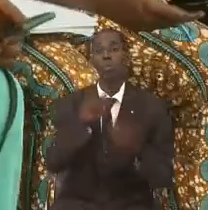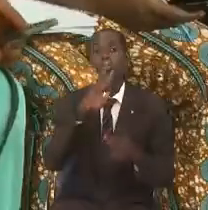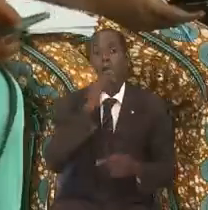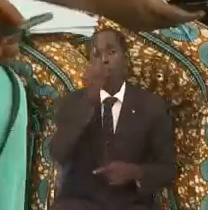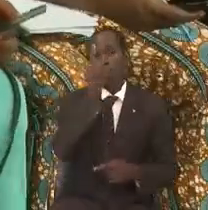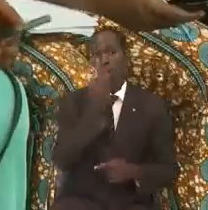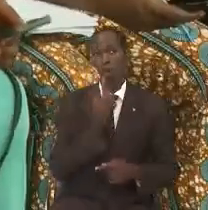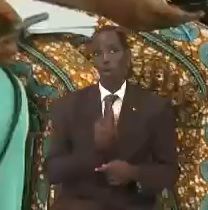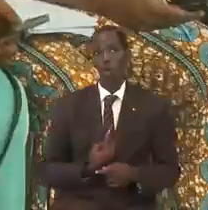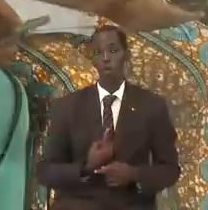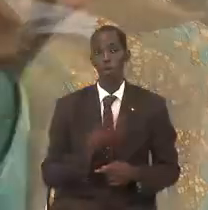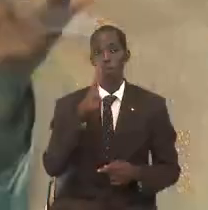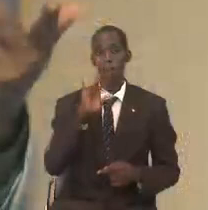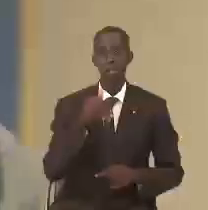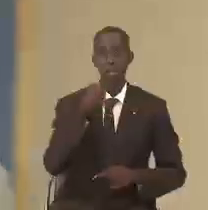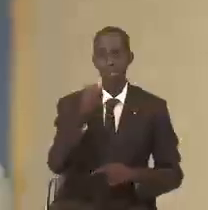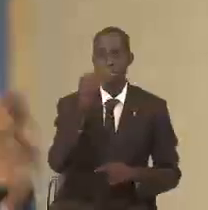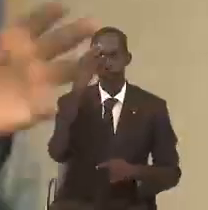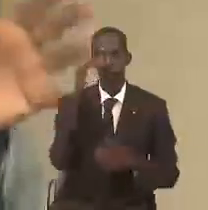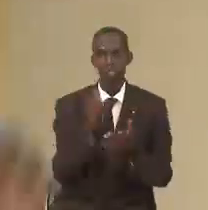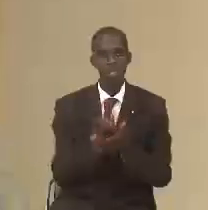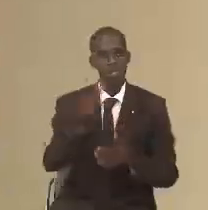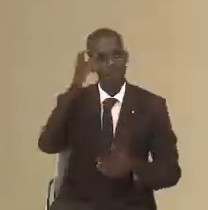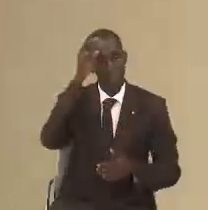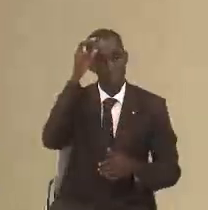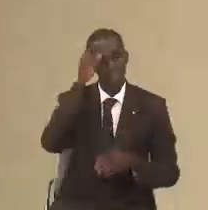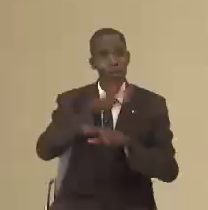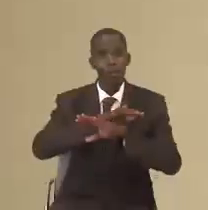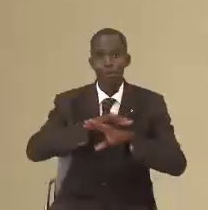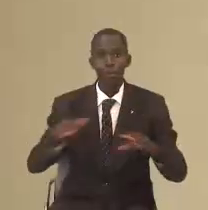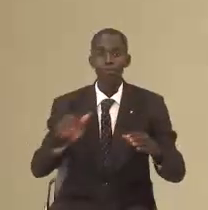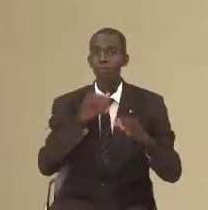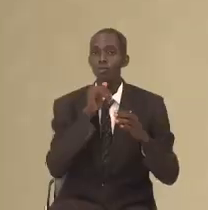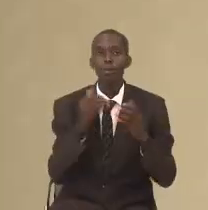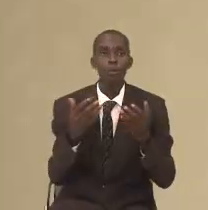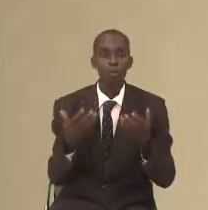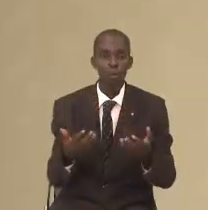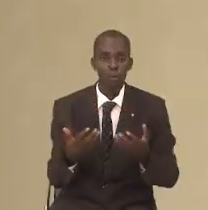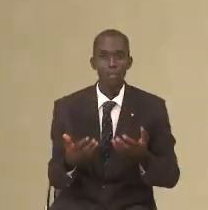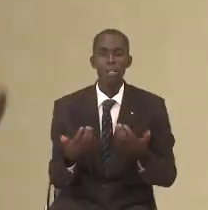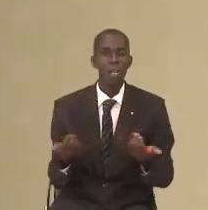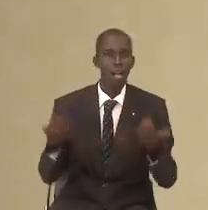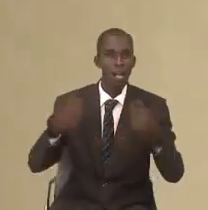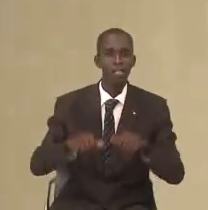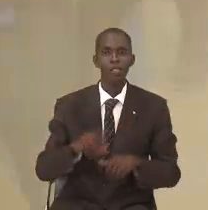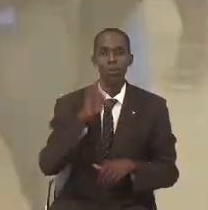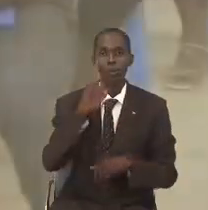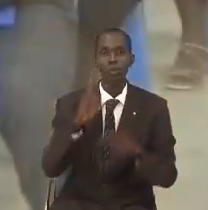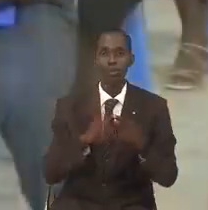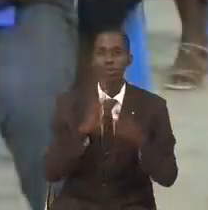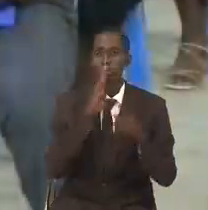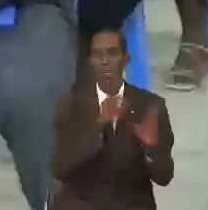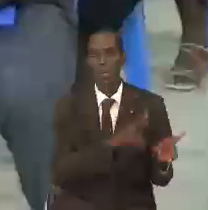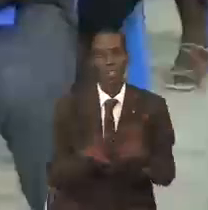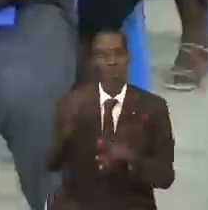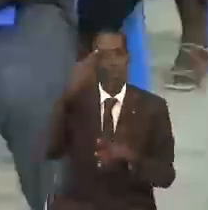yourself, you know that Satan doesn't want anyone to get ready for the coming of the Lord.